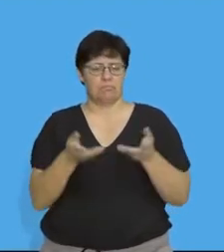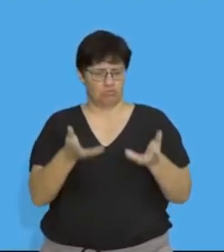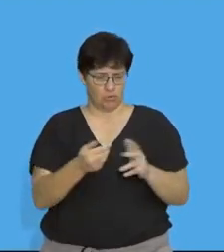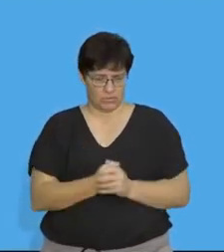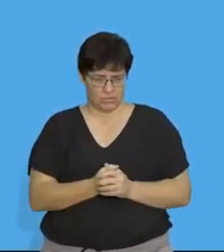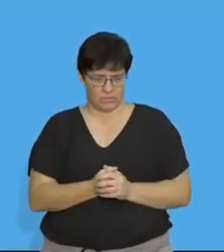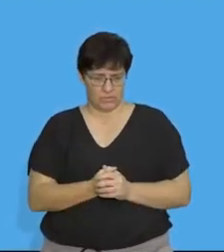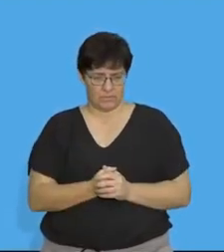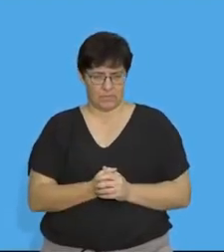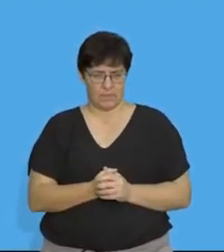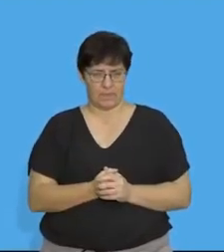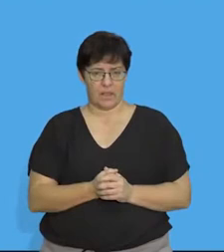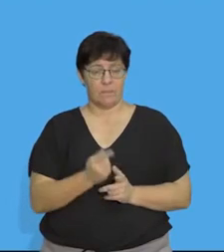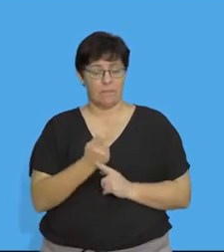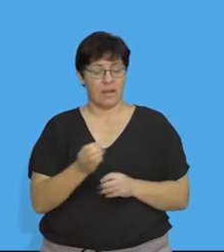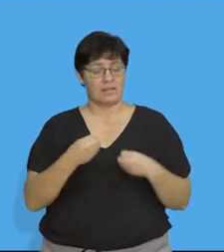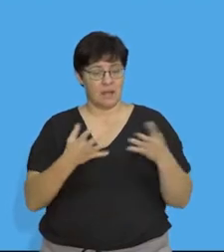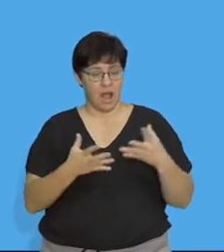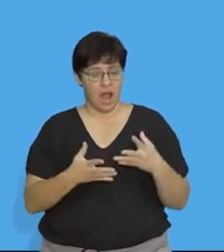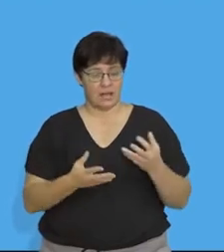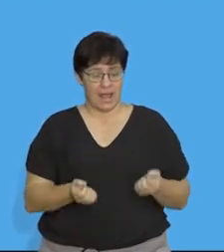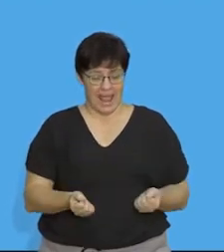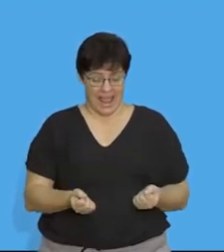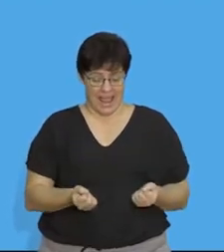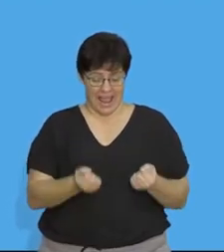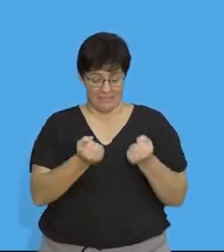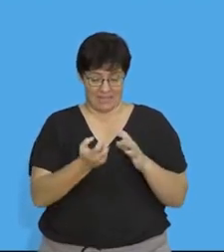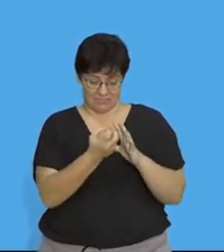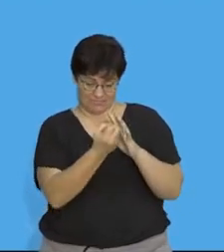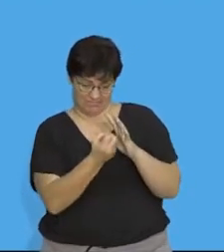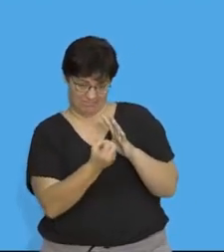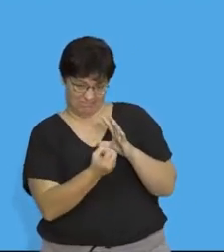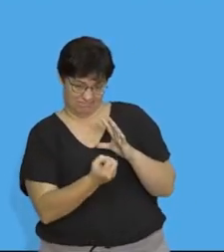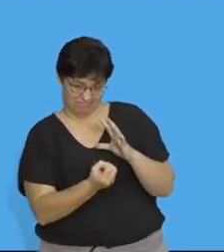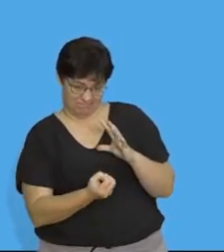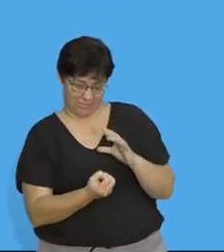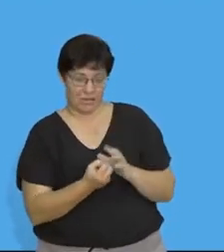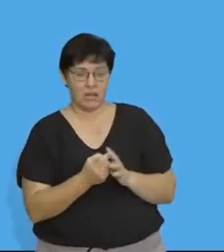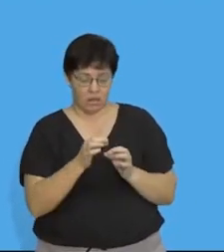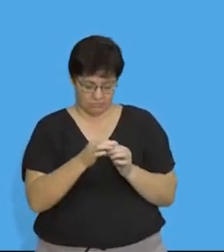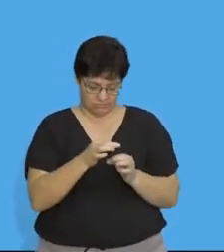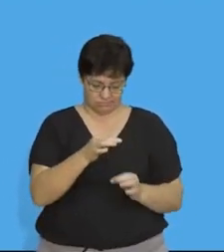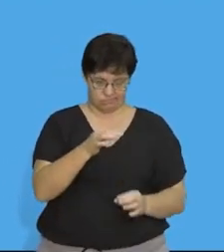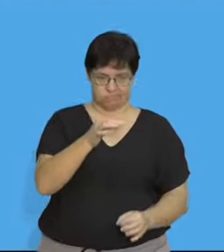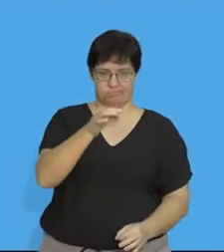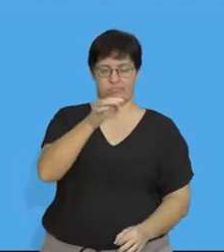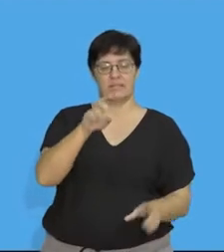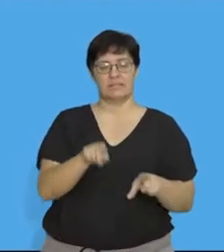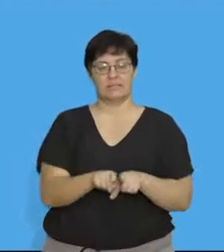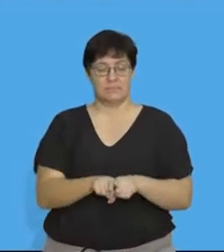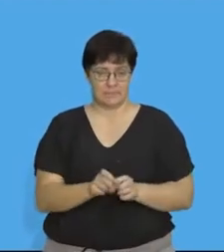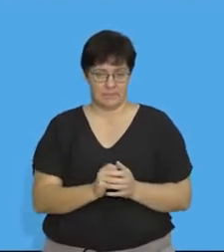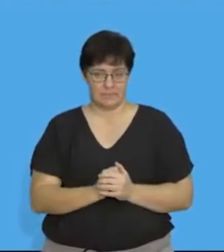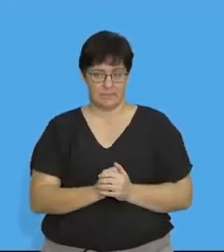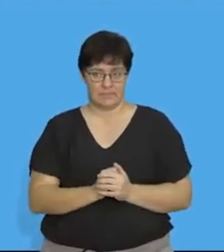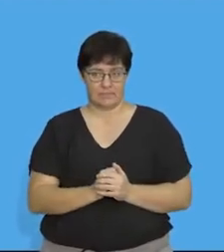stretched at all. But as I started to increase the force, notice that the spring increased. So we could say as